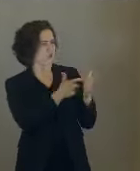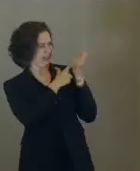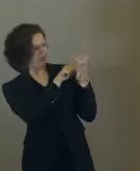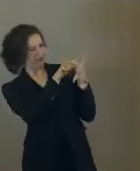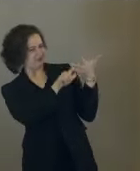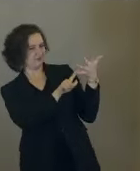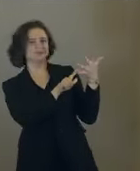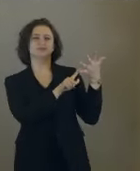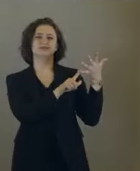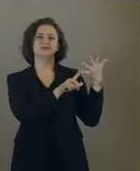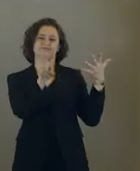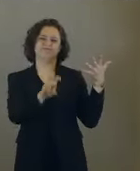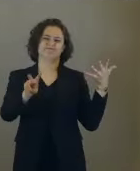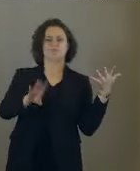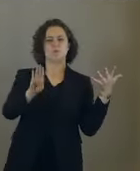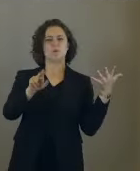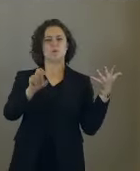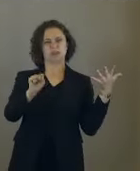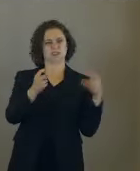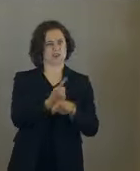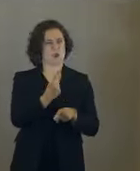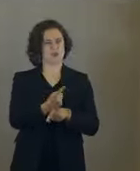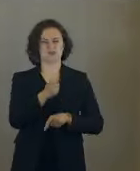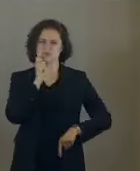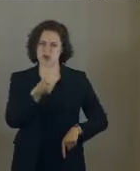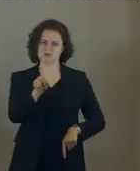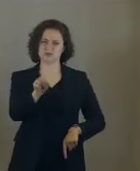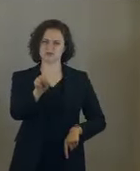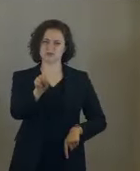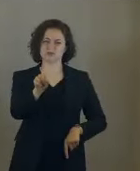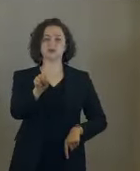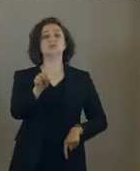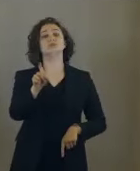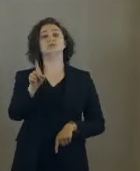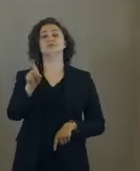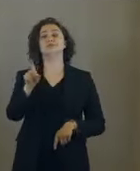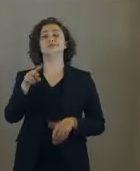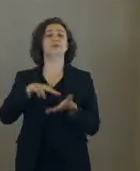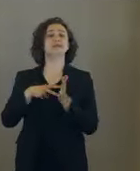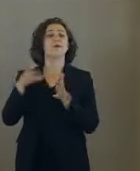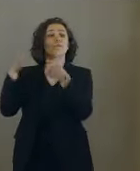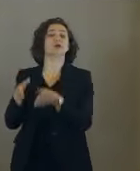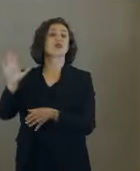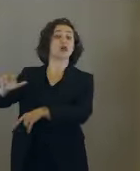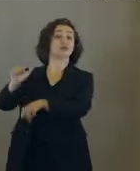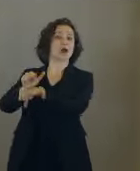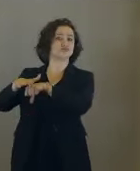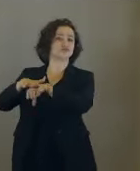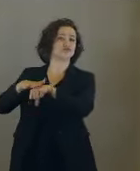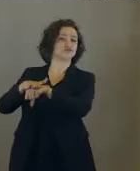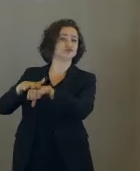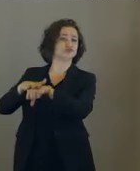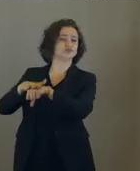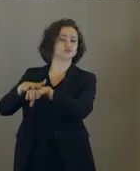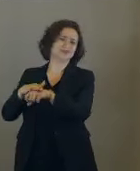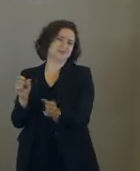assessing whether a bonus is appropriate or not? And it's not just someone doing their job, right? That's the expectation at